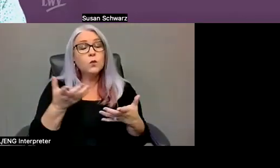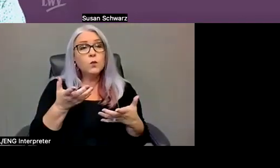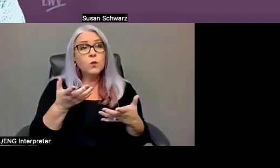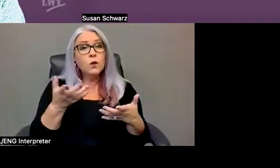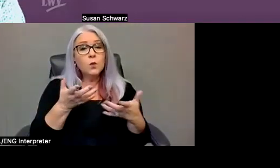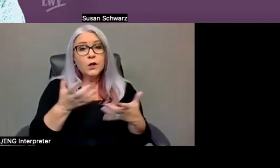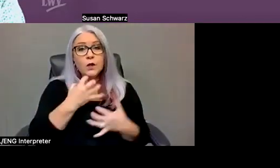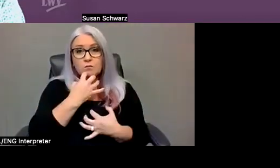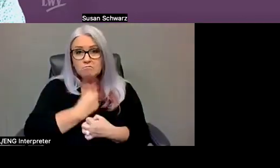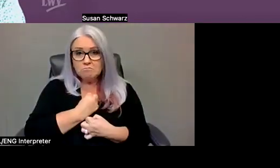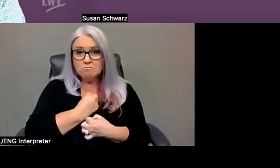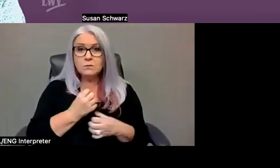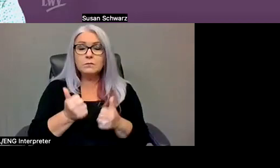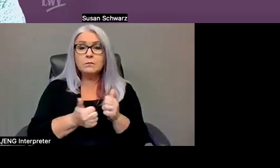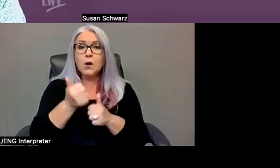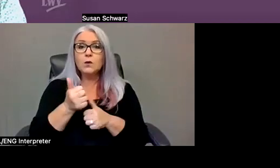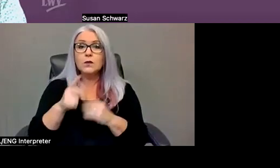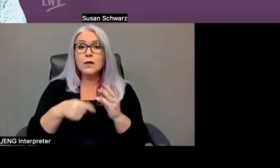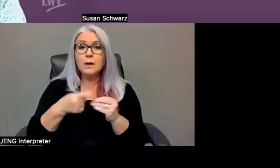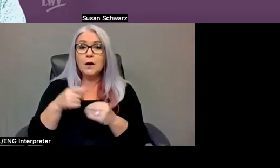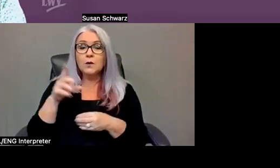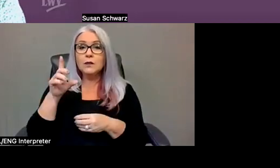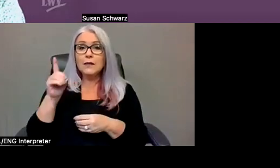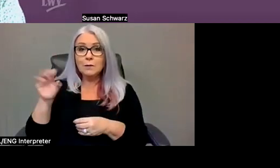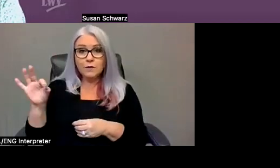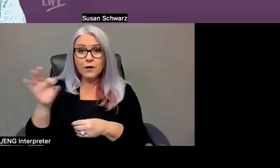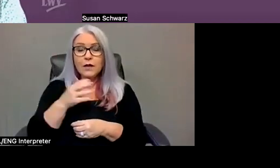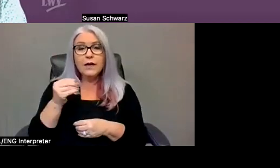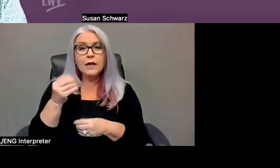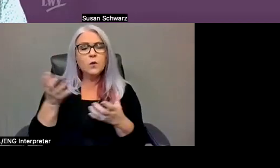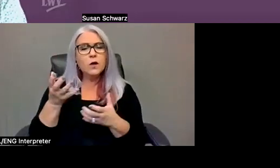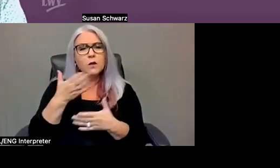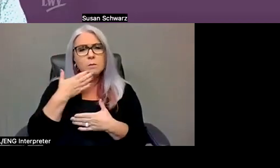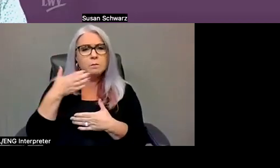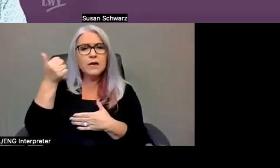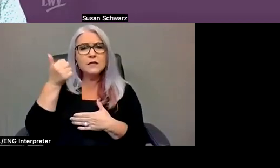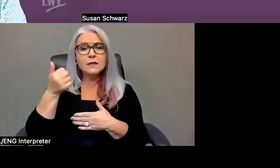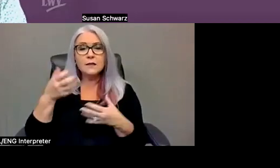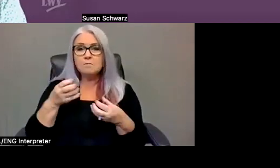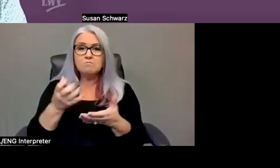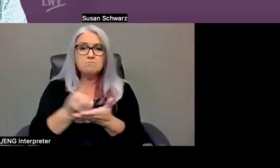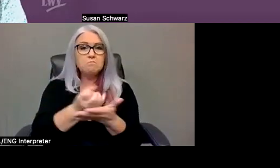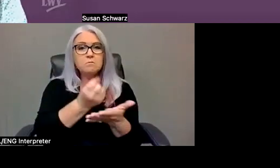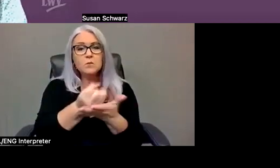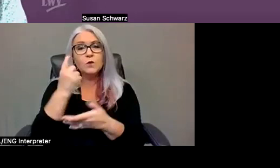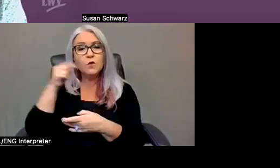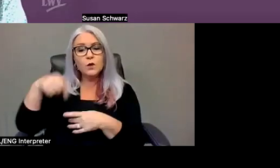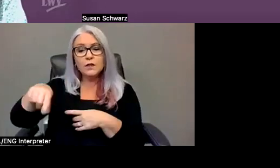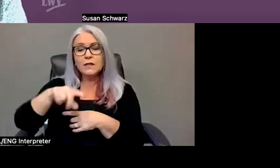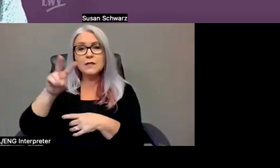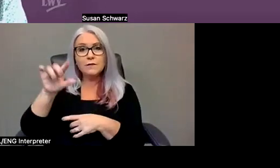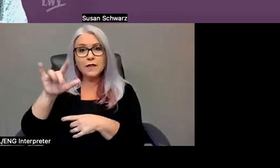about Dobbs Ferry, and what do you see as the greatest opportunities for the village? Well, just to